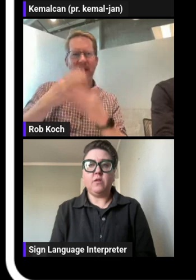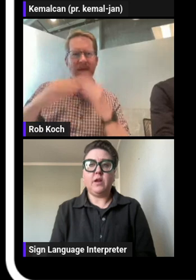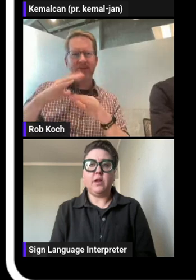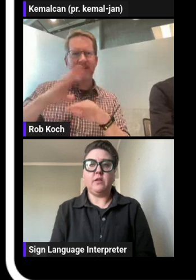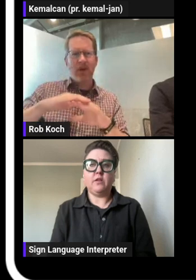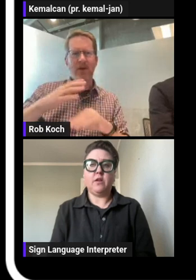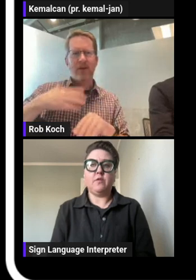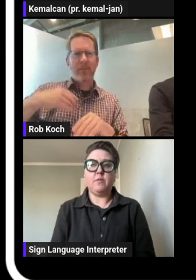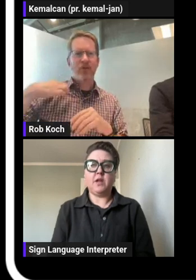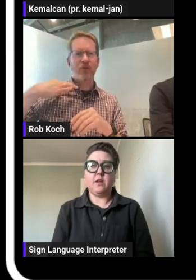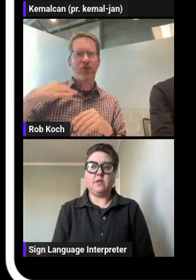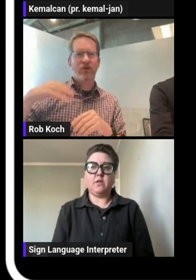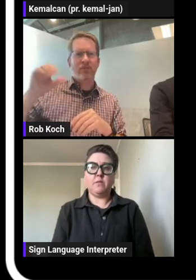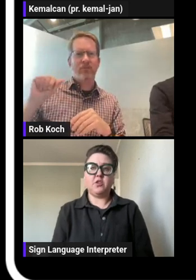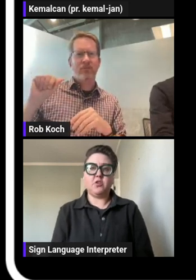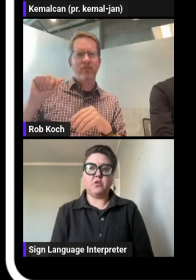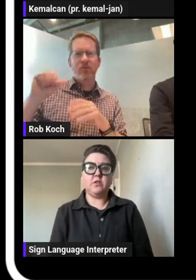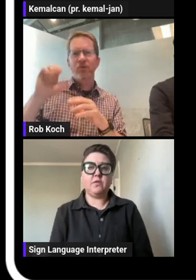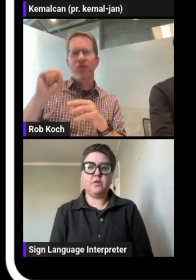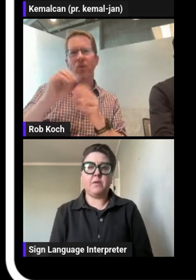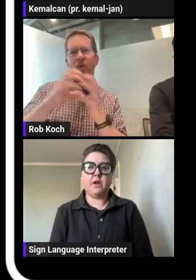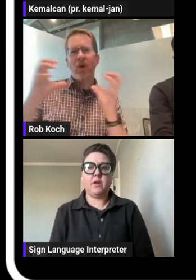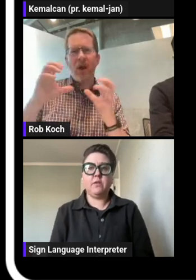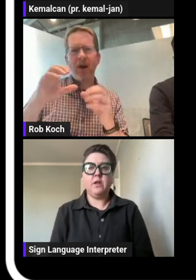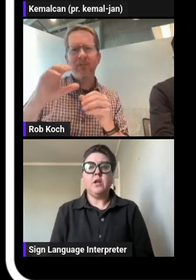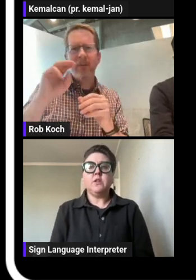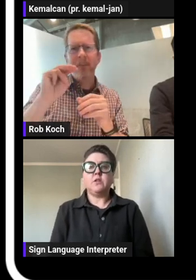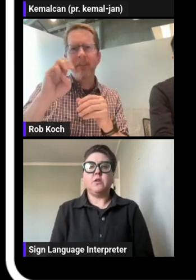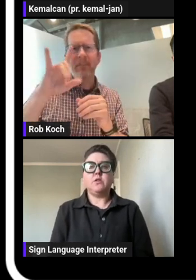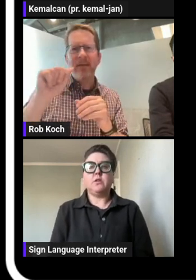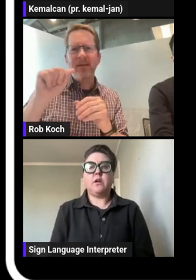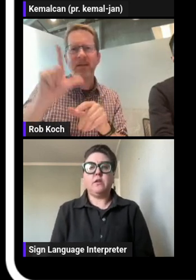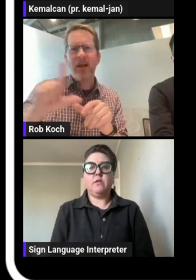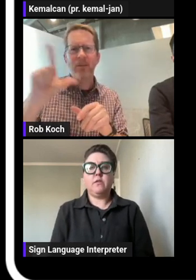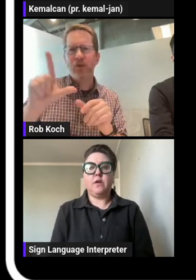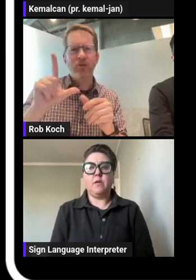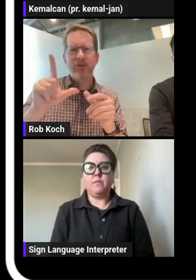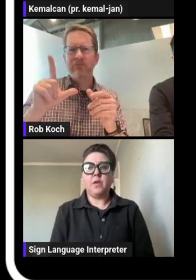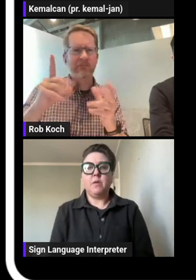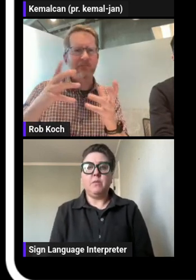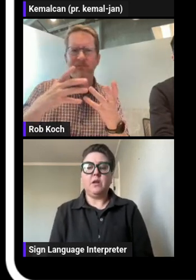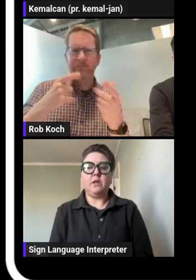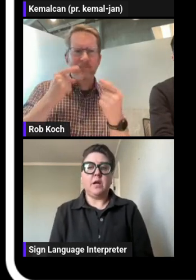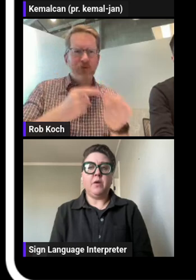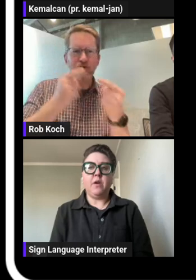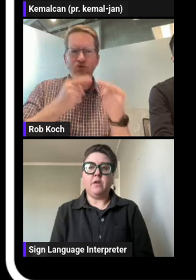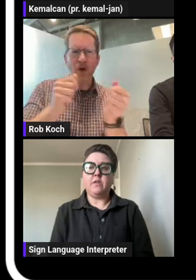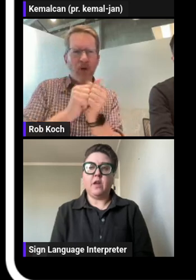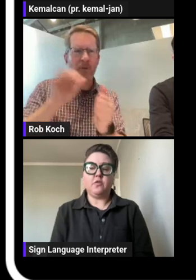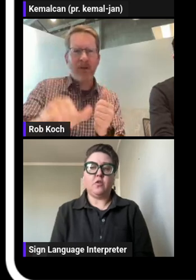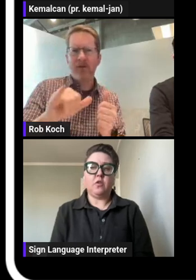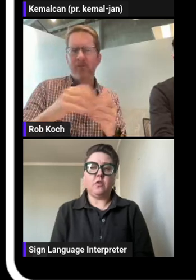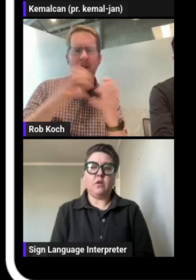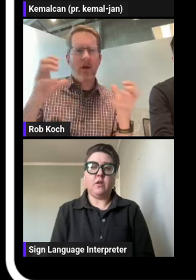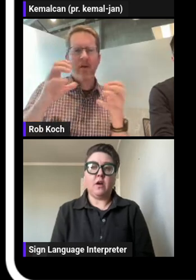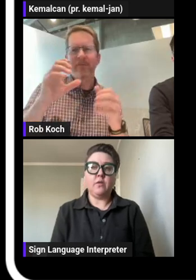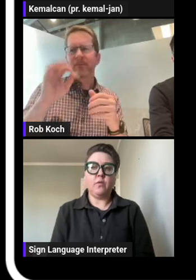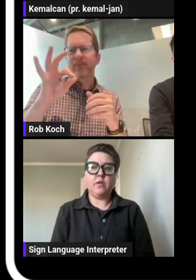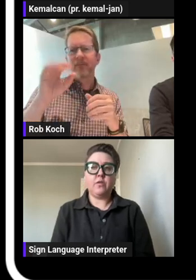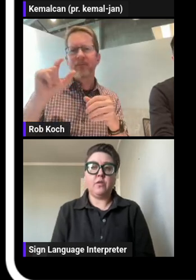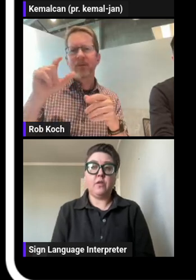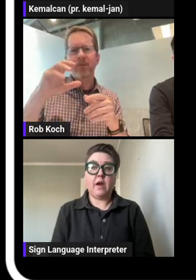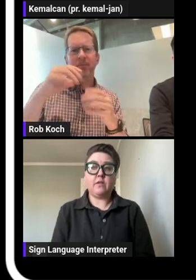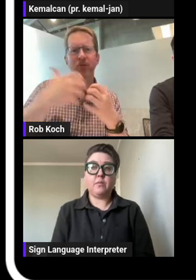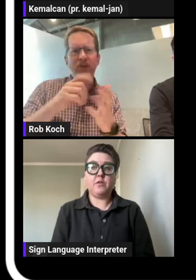on the wall and the other half of my hand is on my shirt for the background. Oh. So there's a lot of media libraries that struggle a